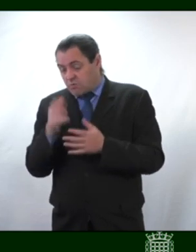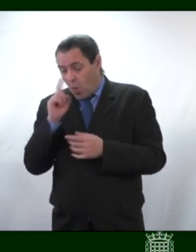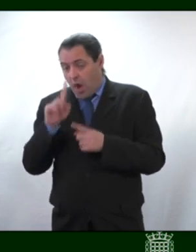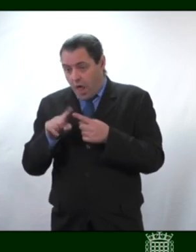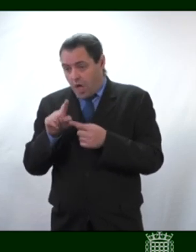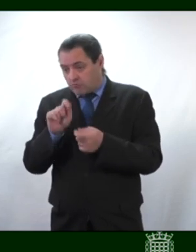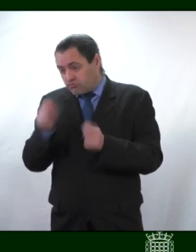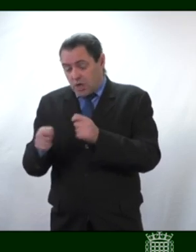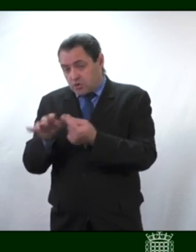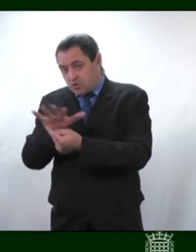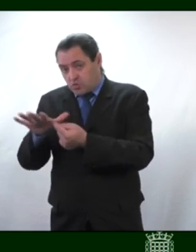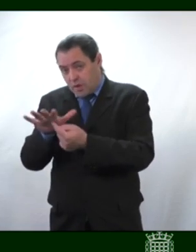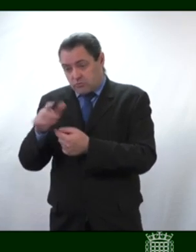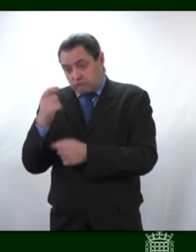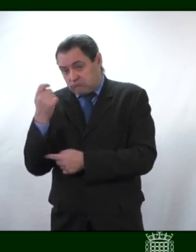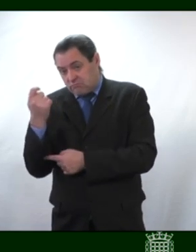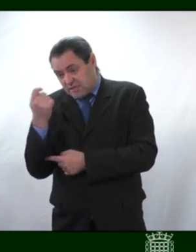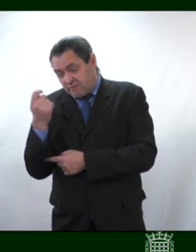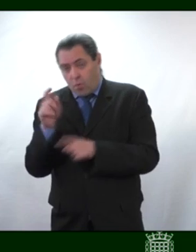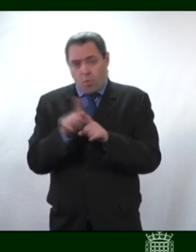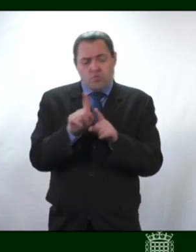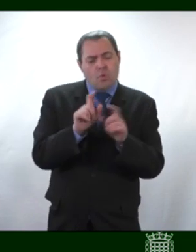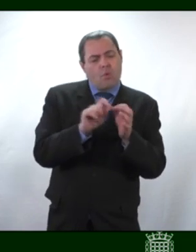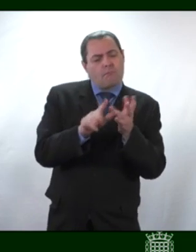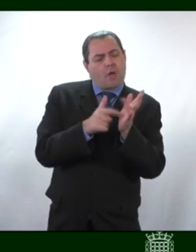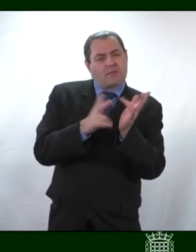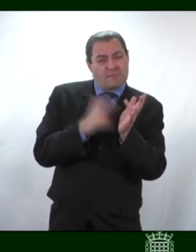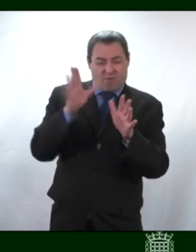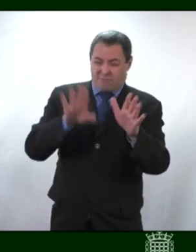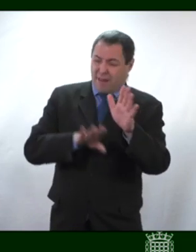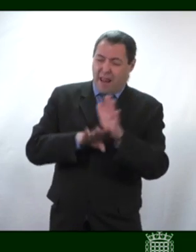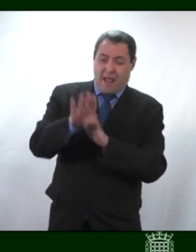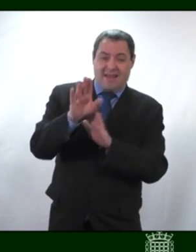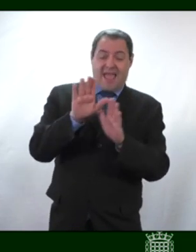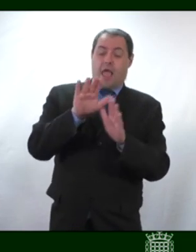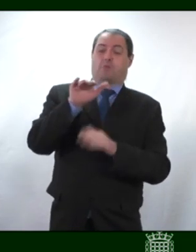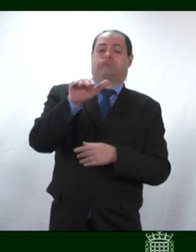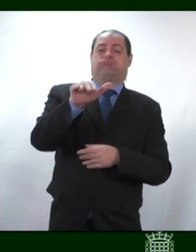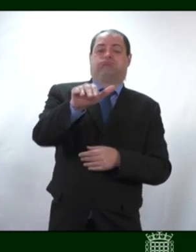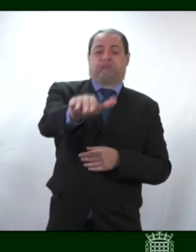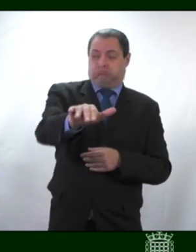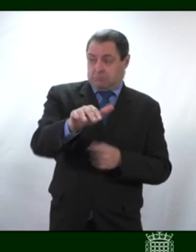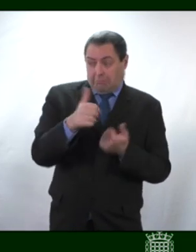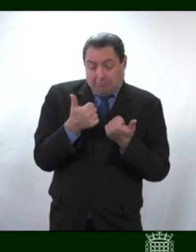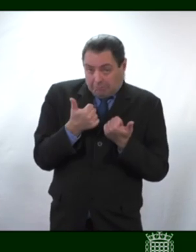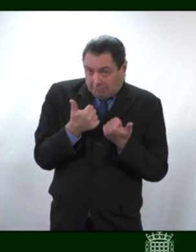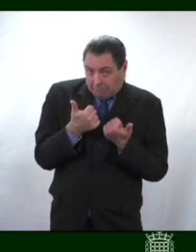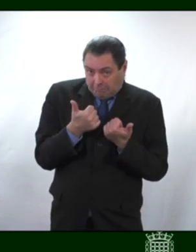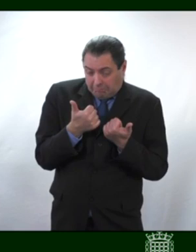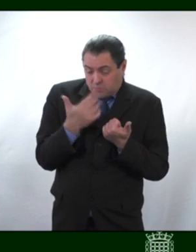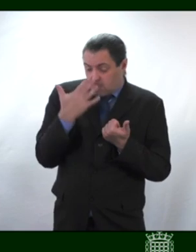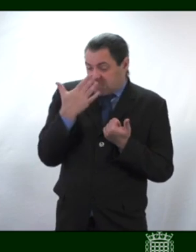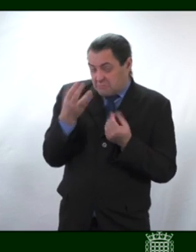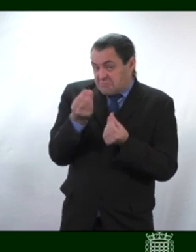in Bolton that the cases were shooting up before we took action and then levelled off. So there is evidence